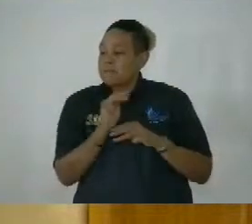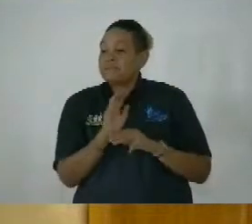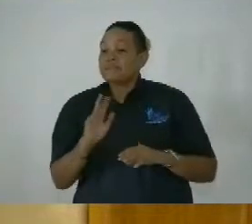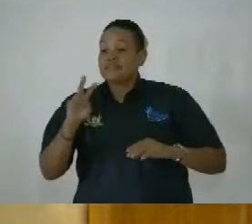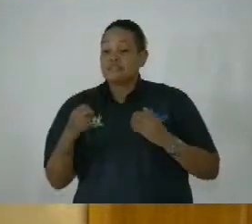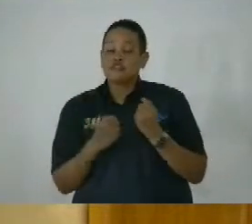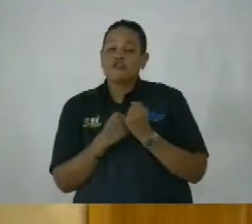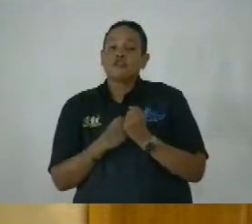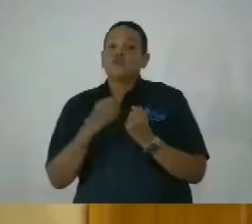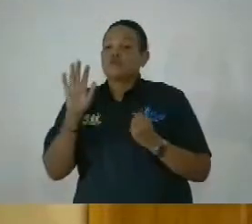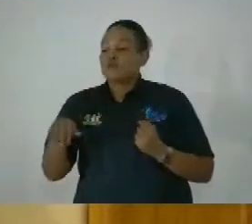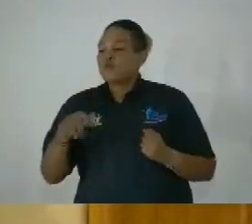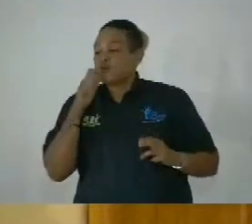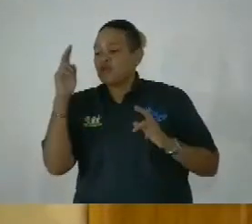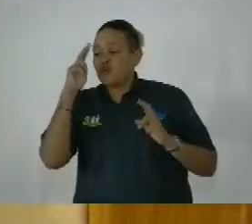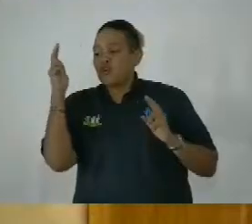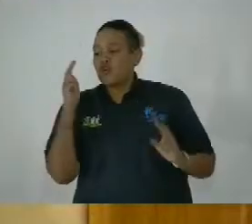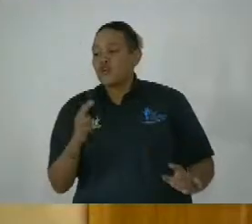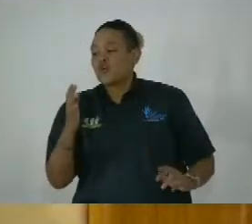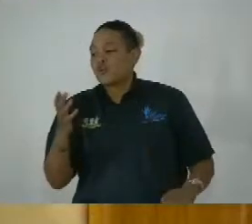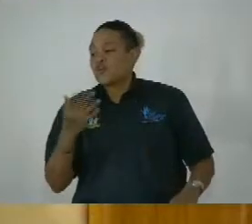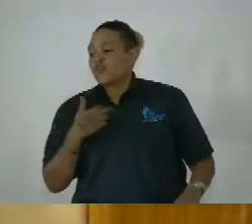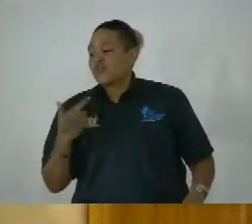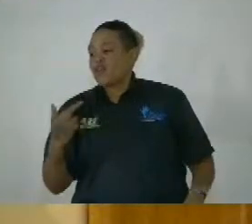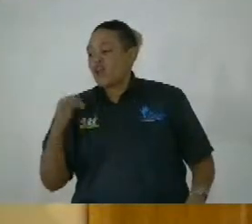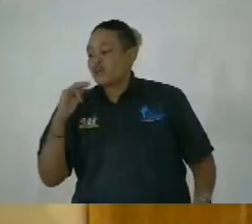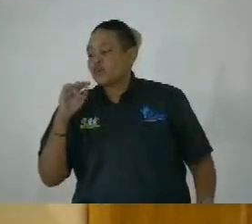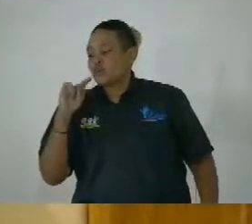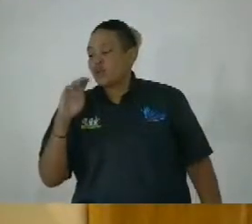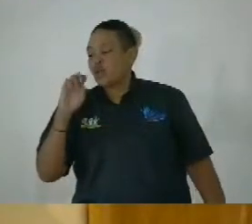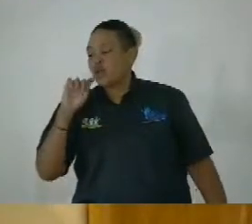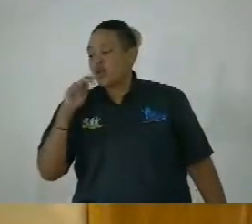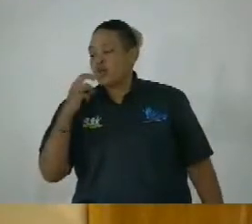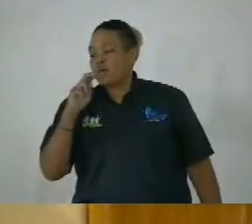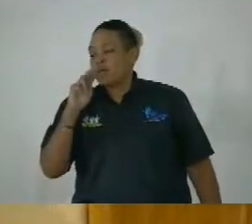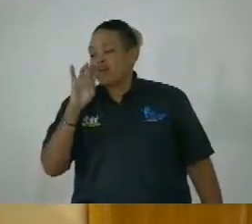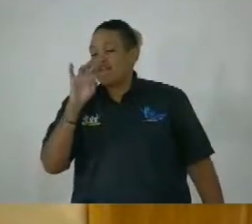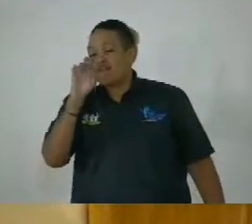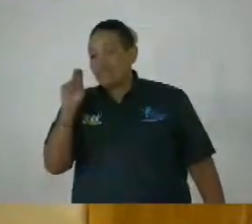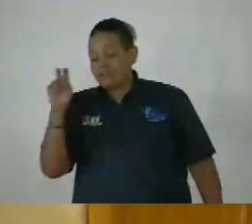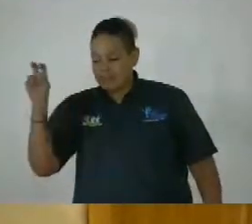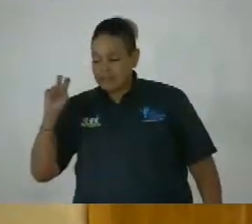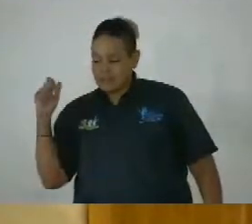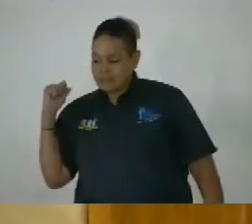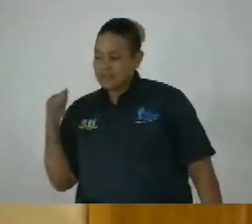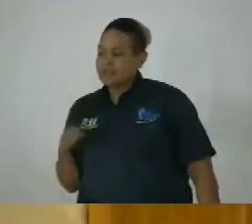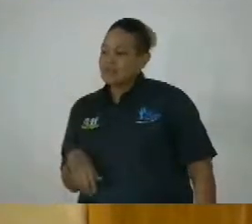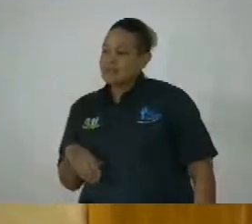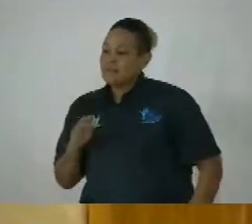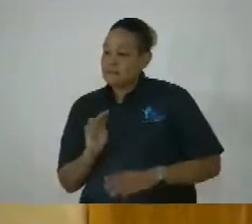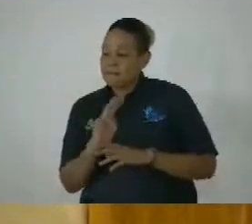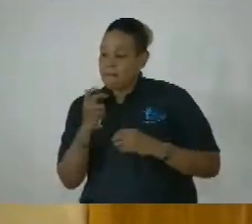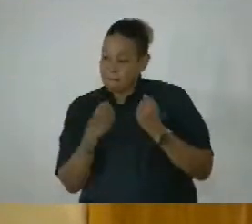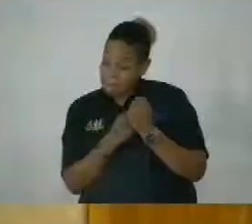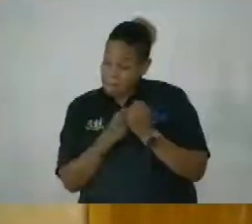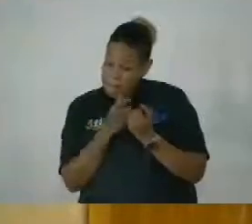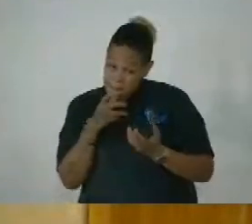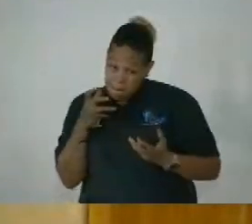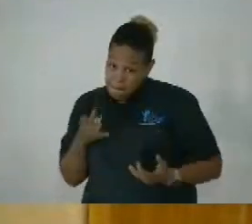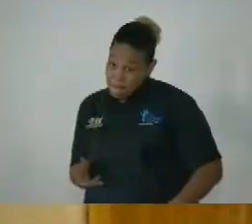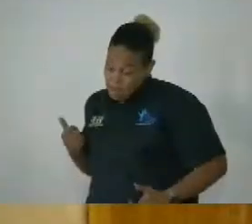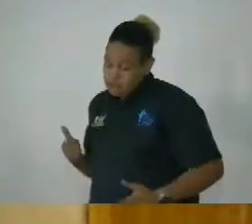State, my friend Juliet Cuthbert Flynn from the constituency of West Central